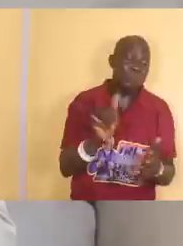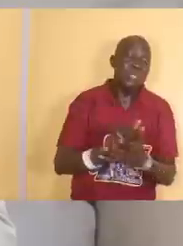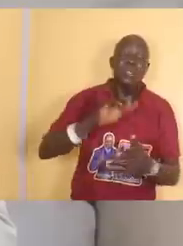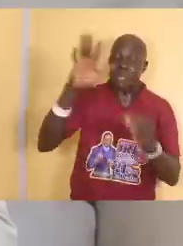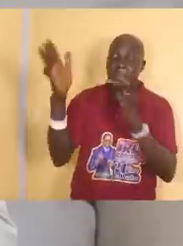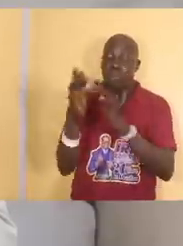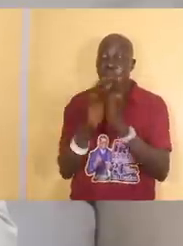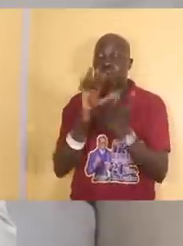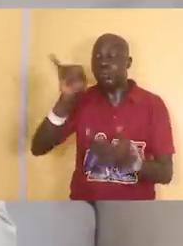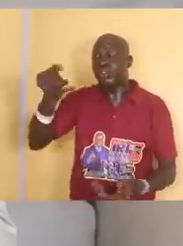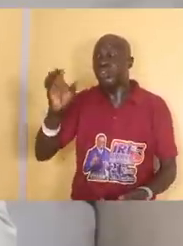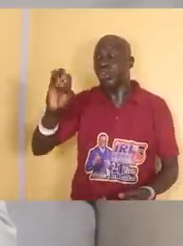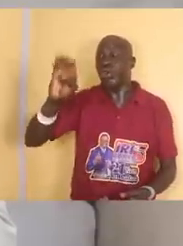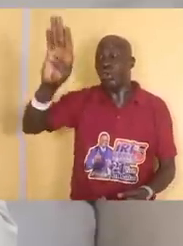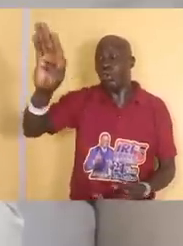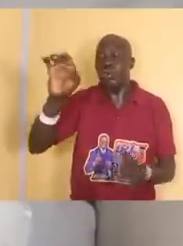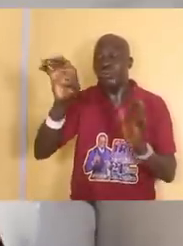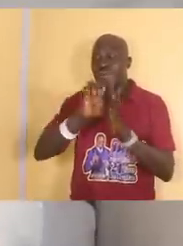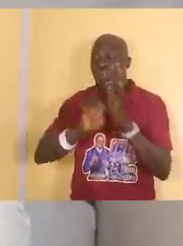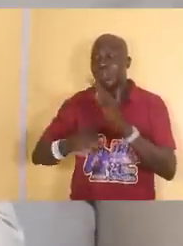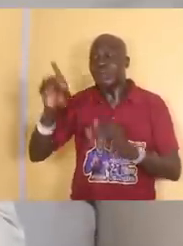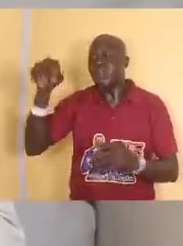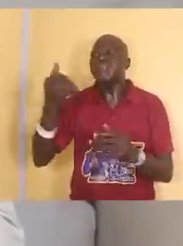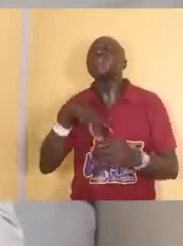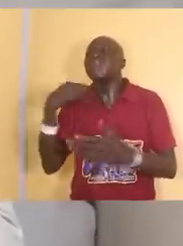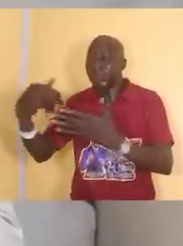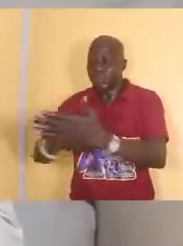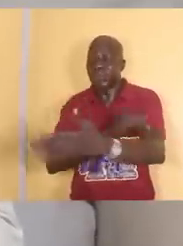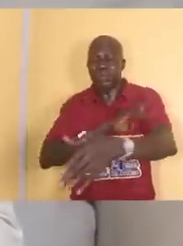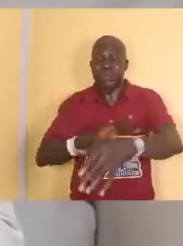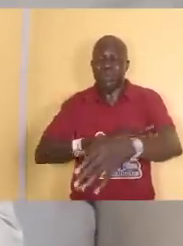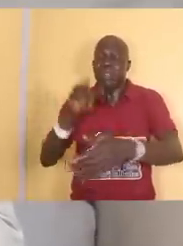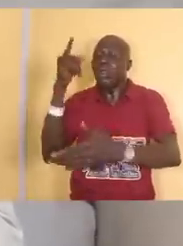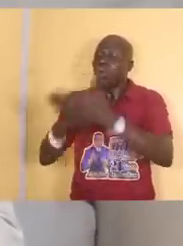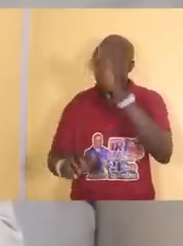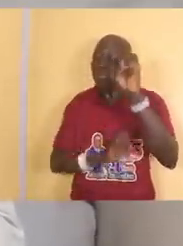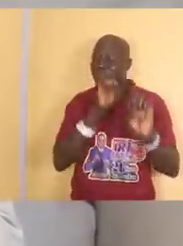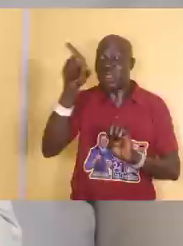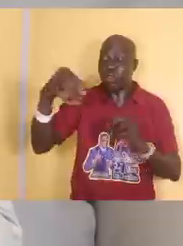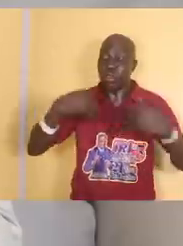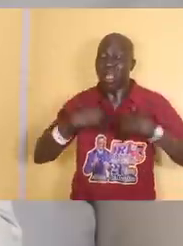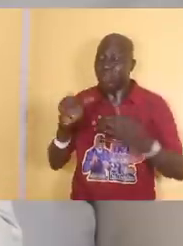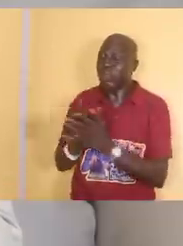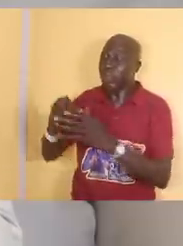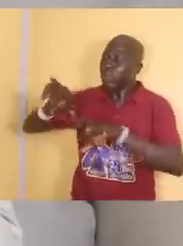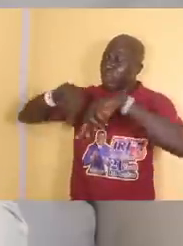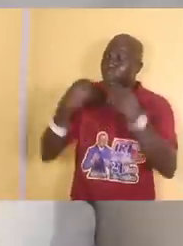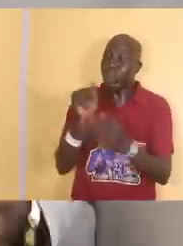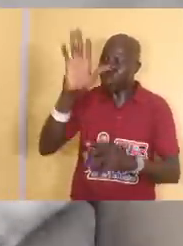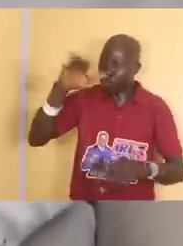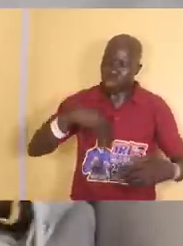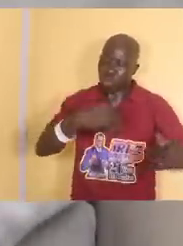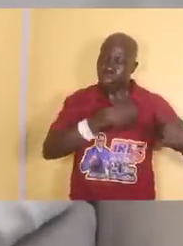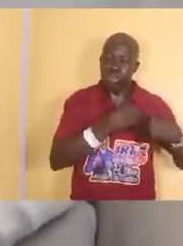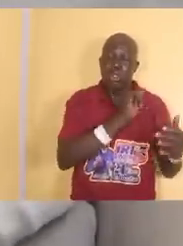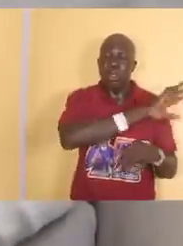them. The book of Job chapter 2, verse 4. Say flesh for fruit. Whatever a man has, you will be to his for the intention